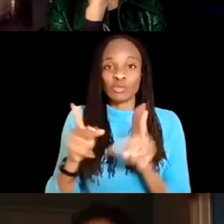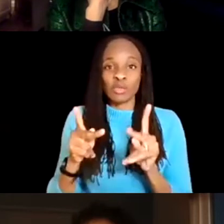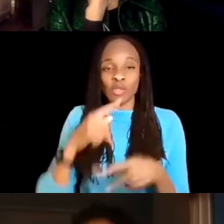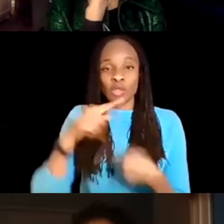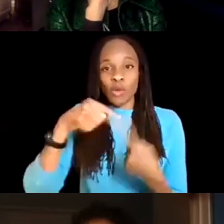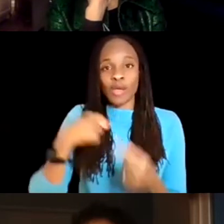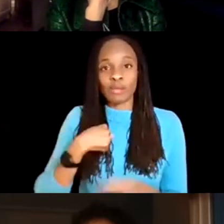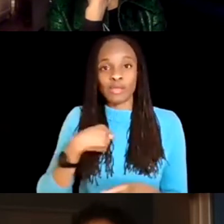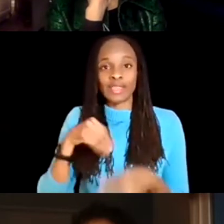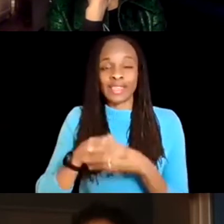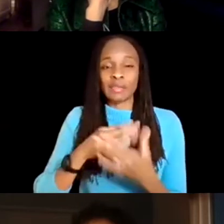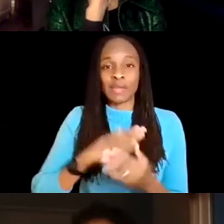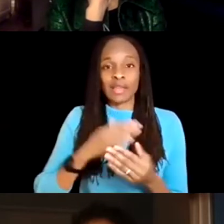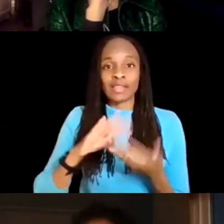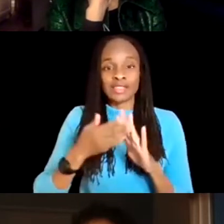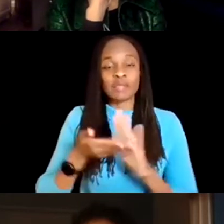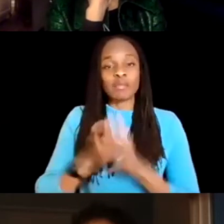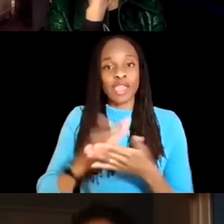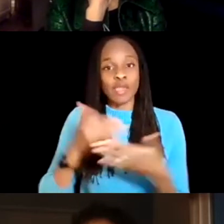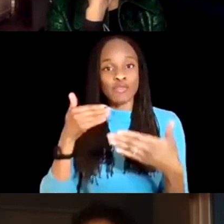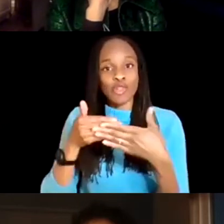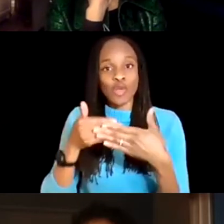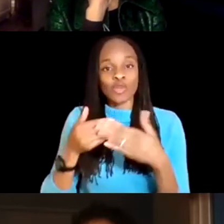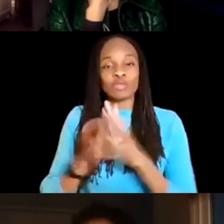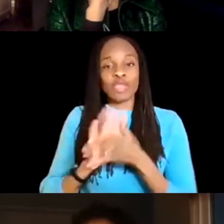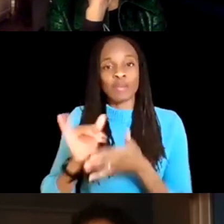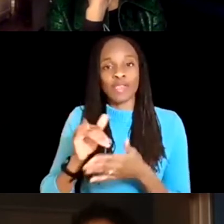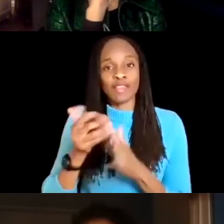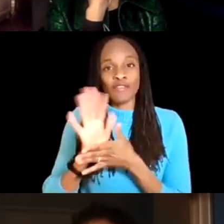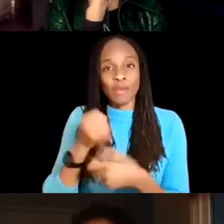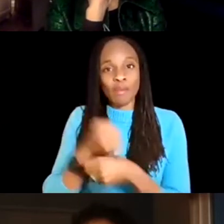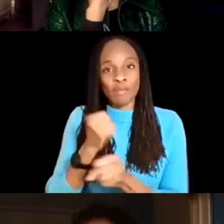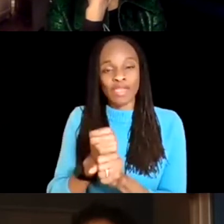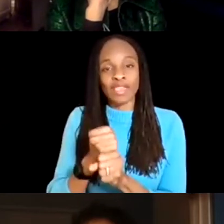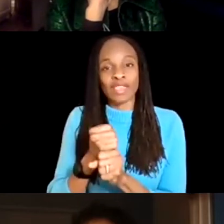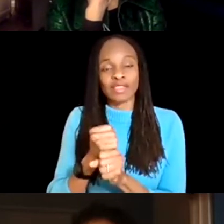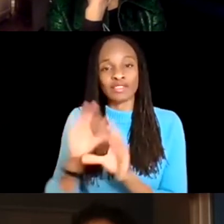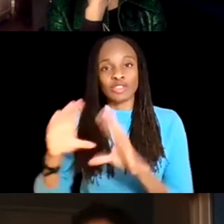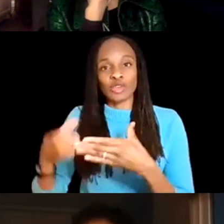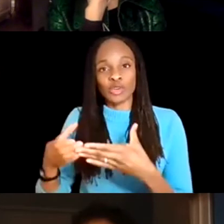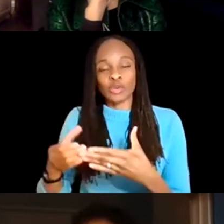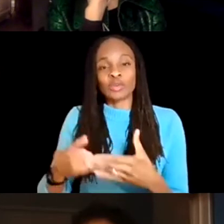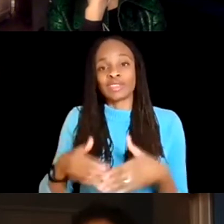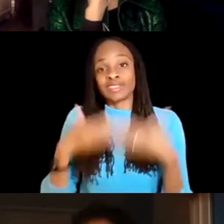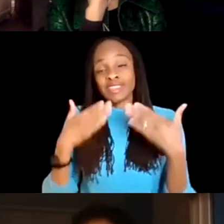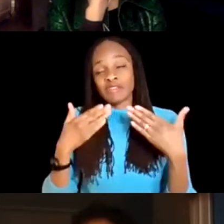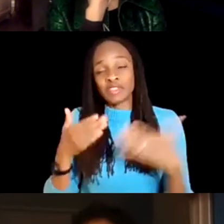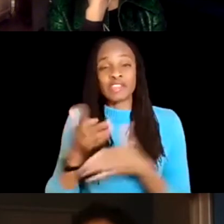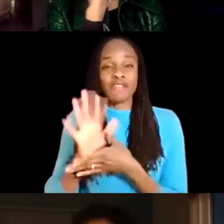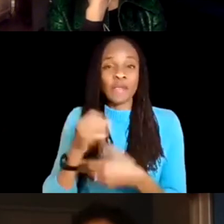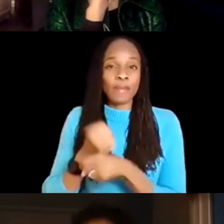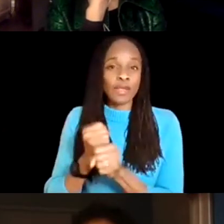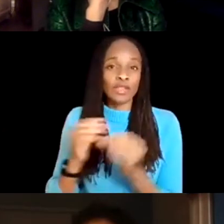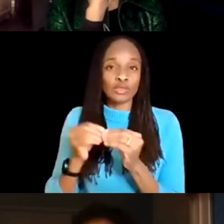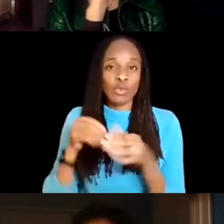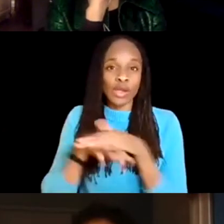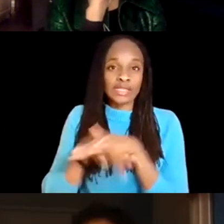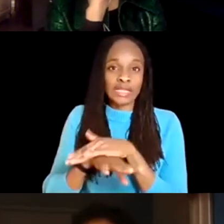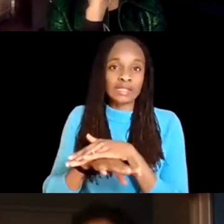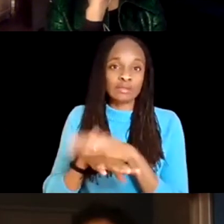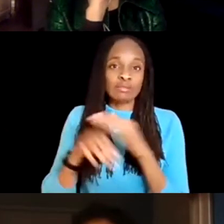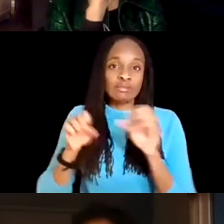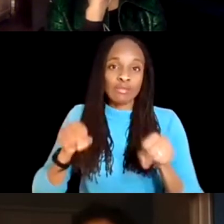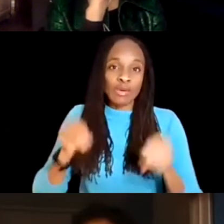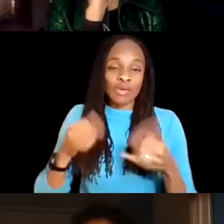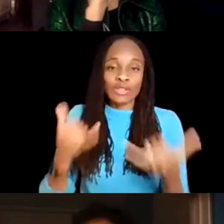became really close and became like this filmmaking crew. And thankfully filmmaking is more accessible than ever now, especially with phones. You can make